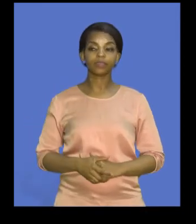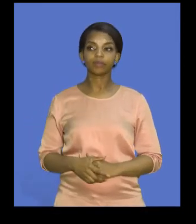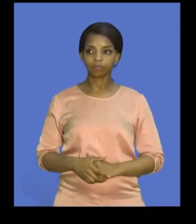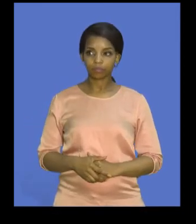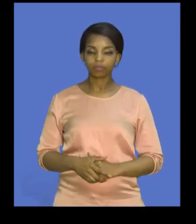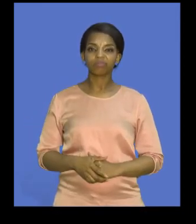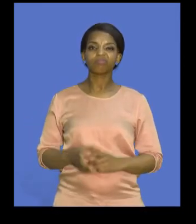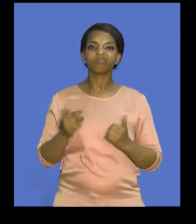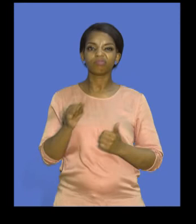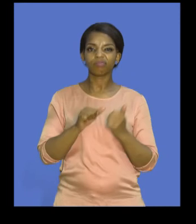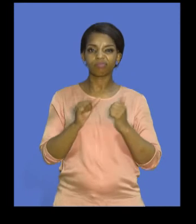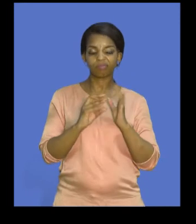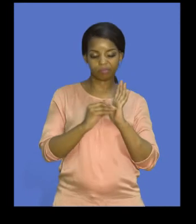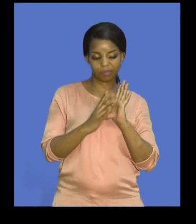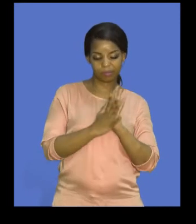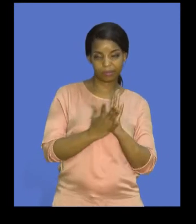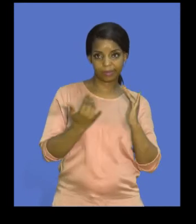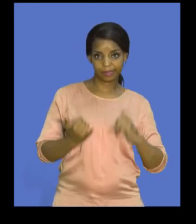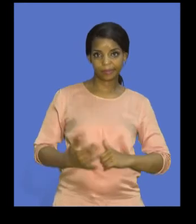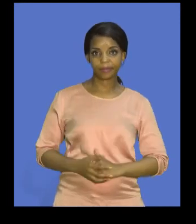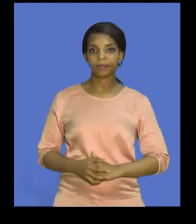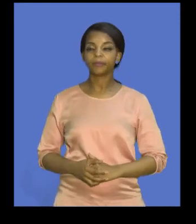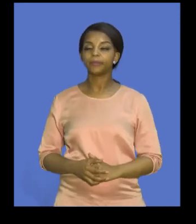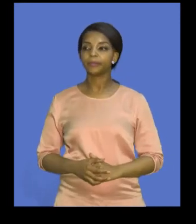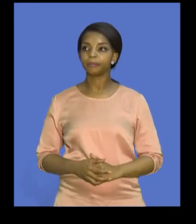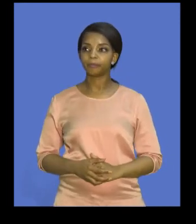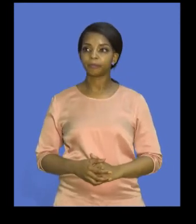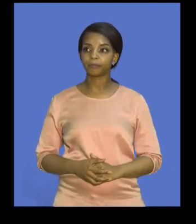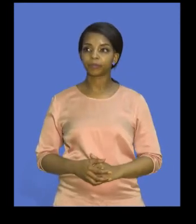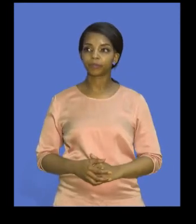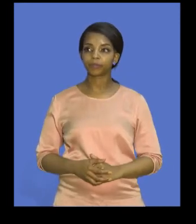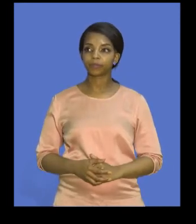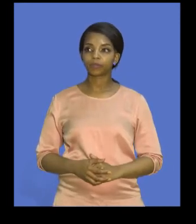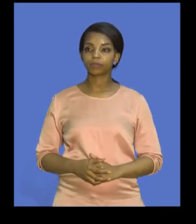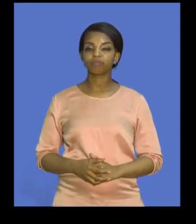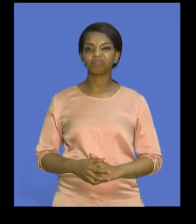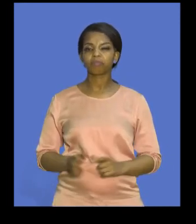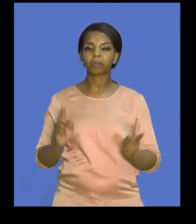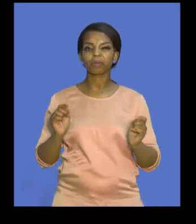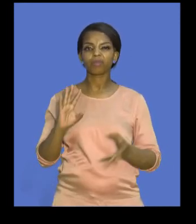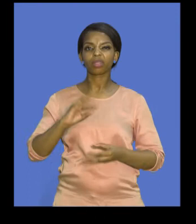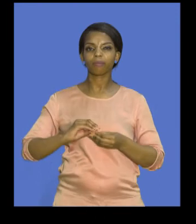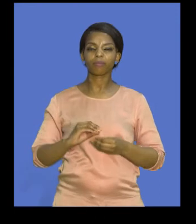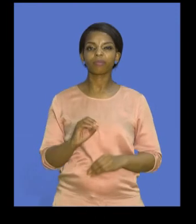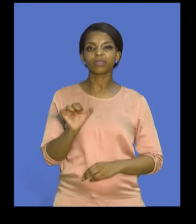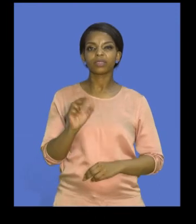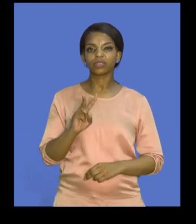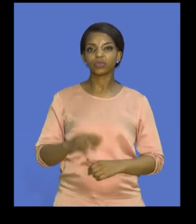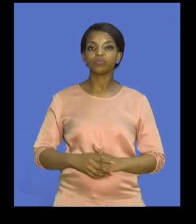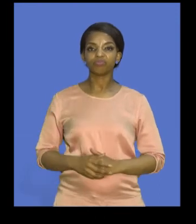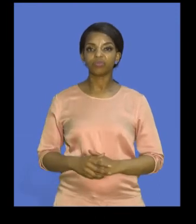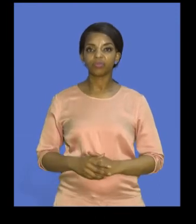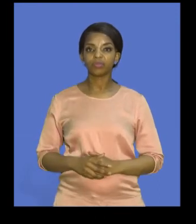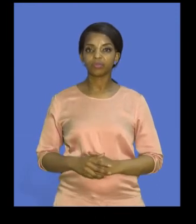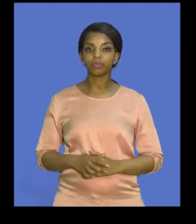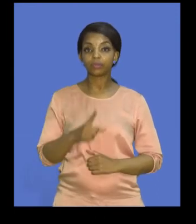5,617, okay, 62, okay, newtons. I think you can immediately pick up the trend. The